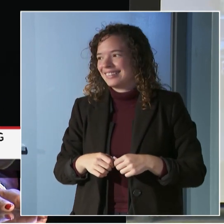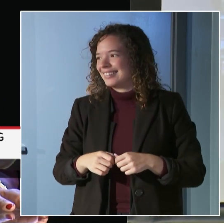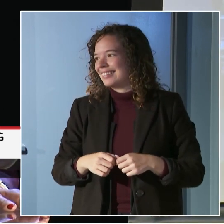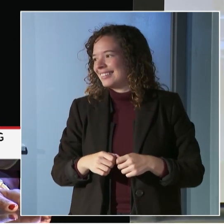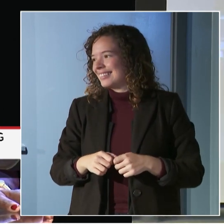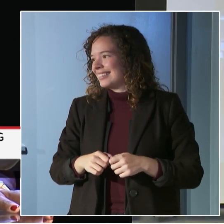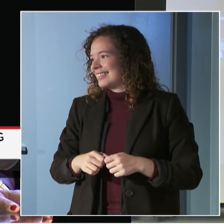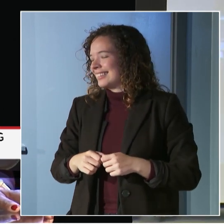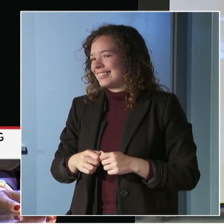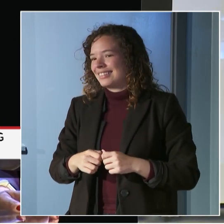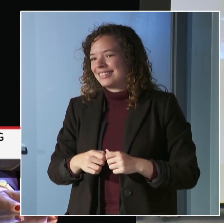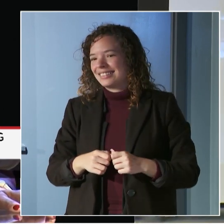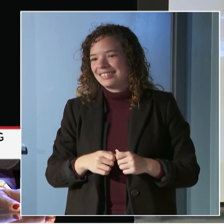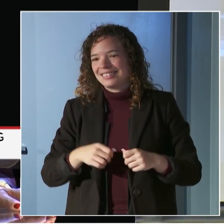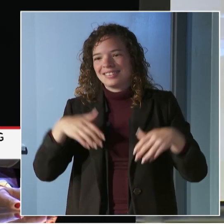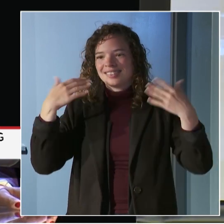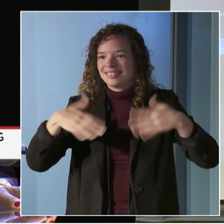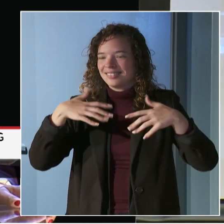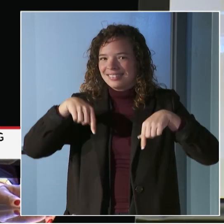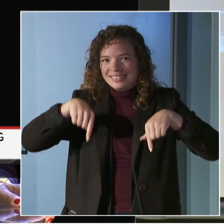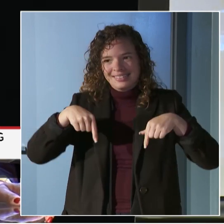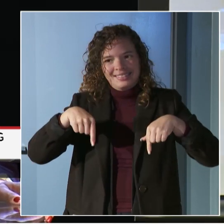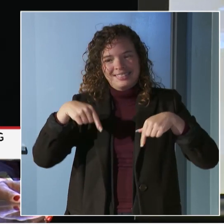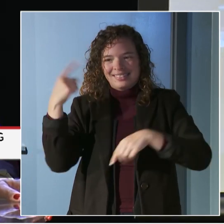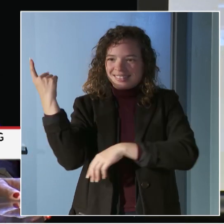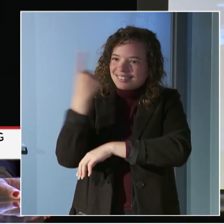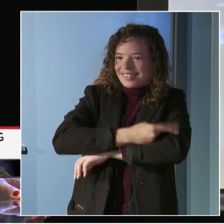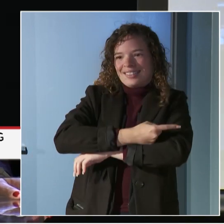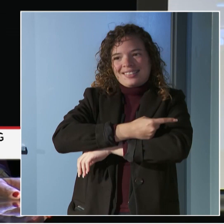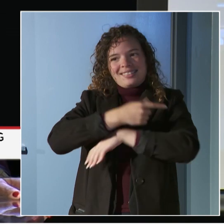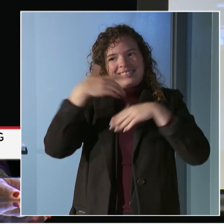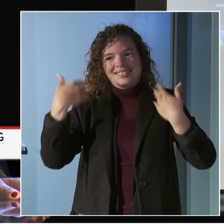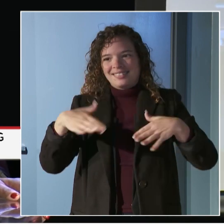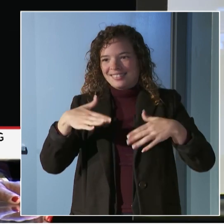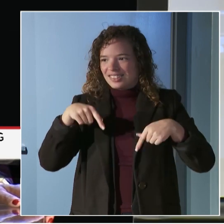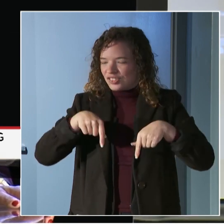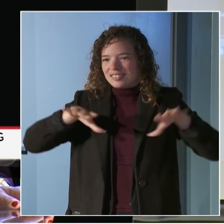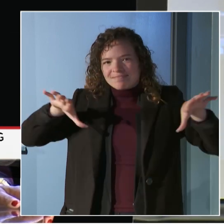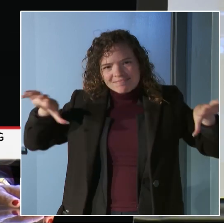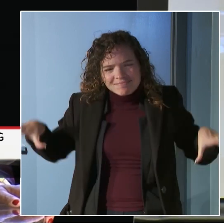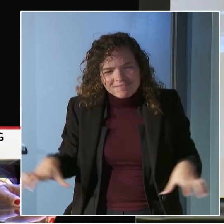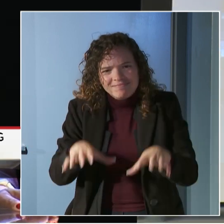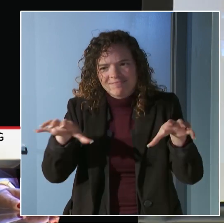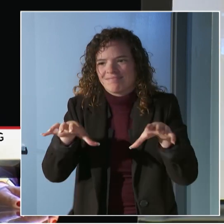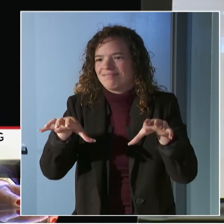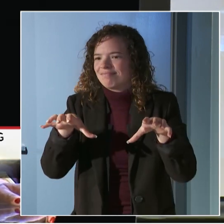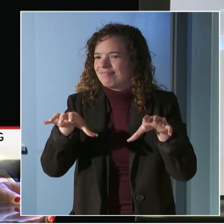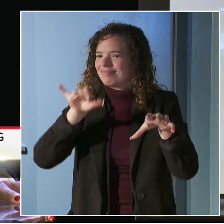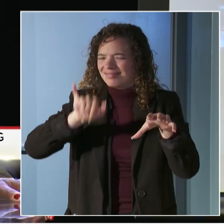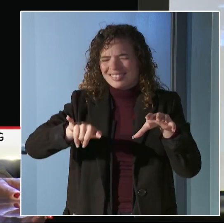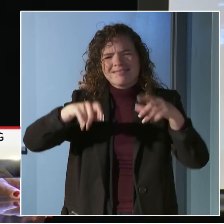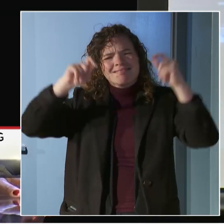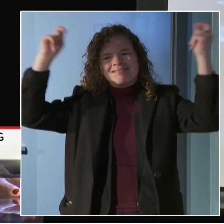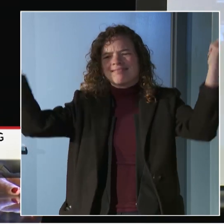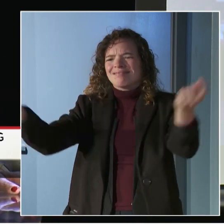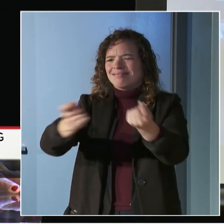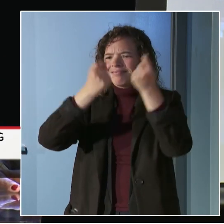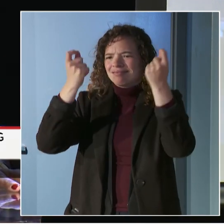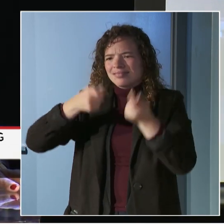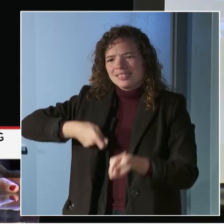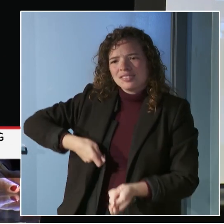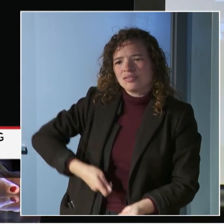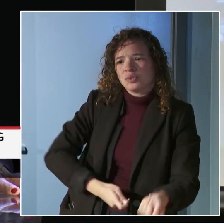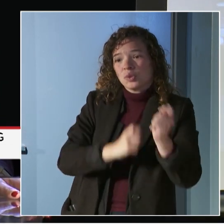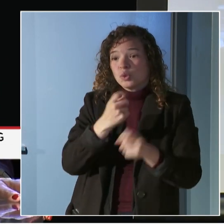It's a day of forward action. Today, we celebrate the groundbreaking of two brand